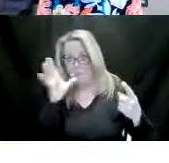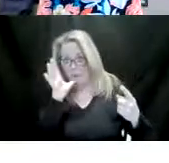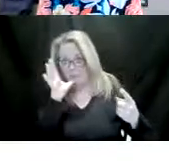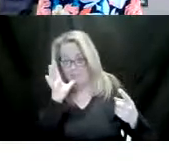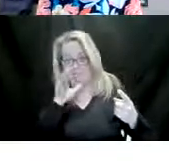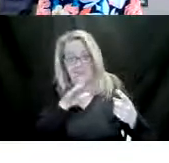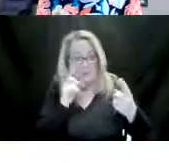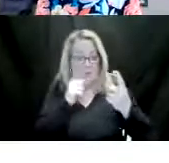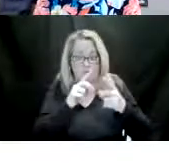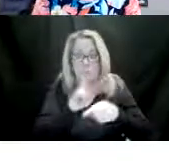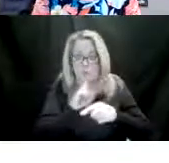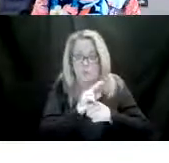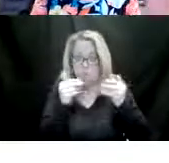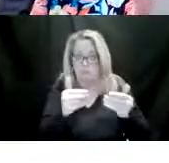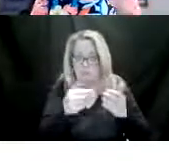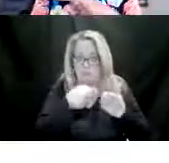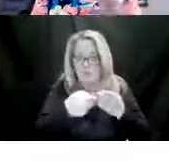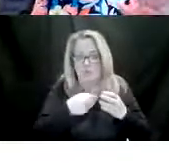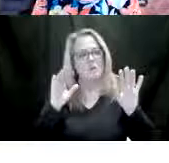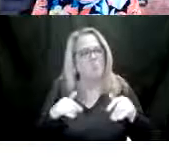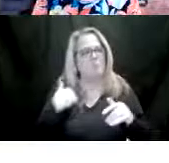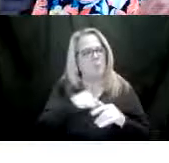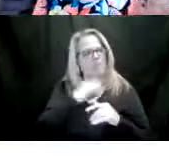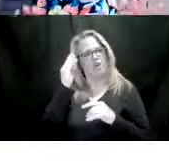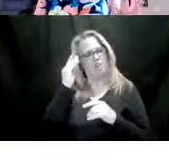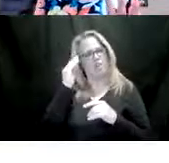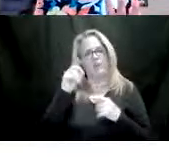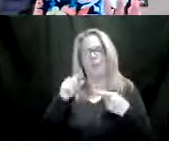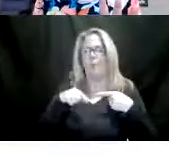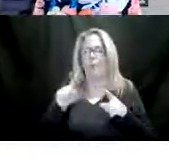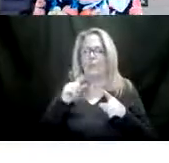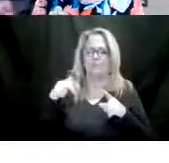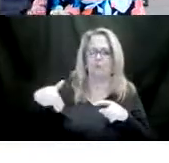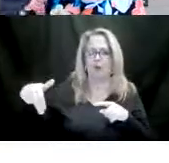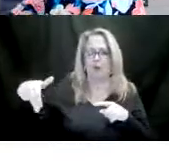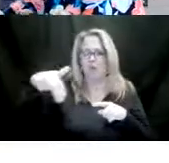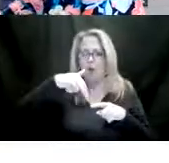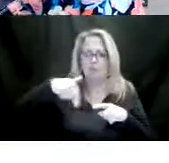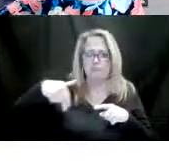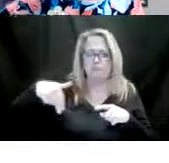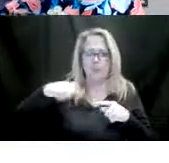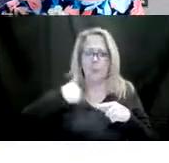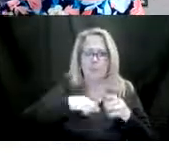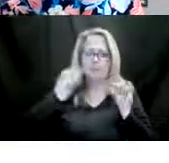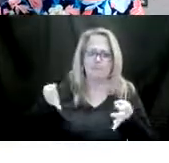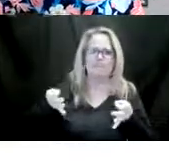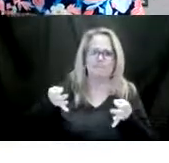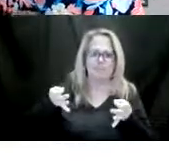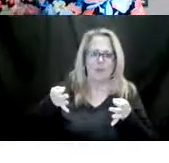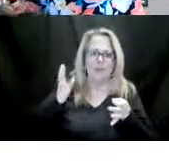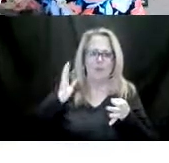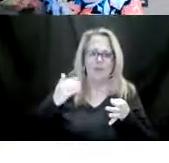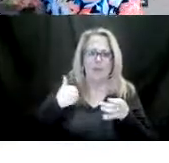we would just start out while he was playing around, just walking around the room. He was ambulatory. And we attached this string